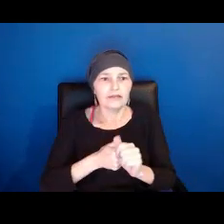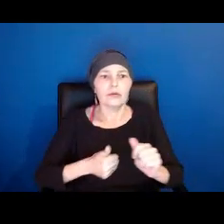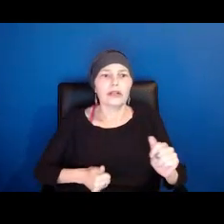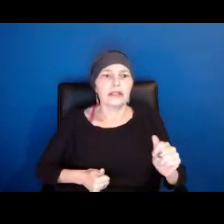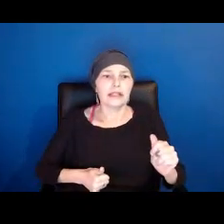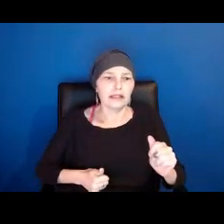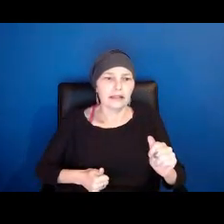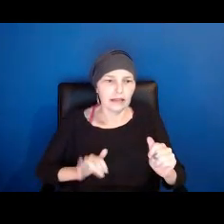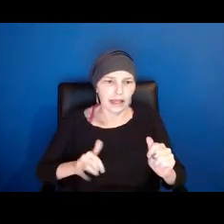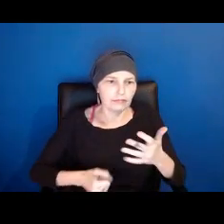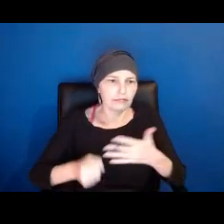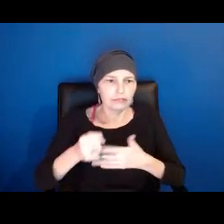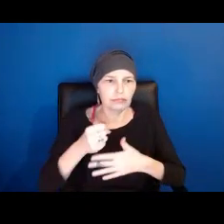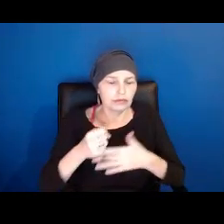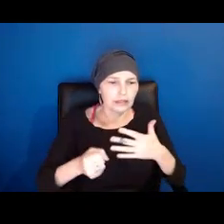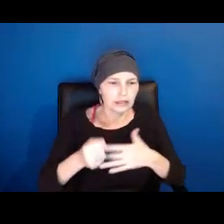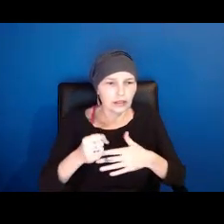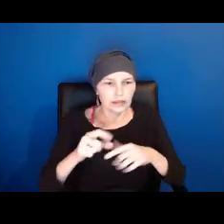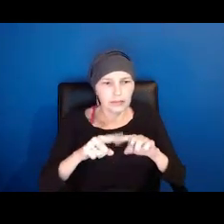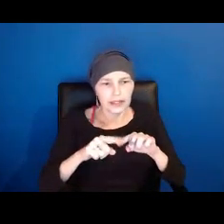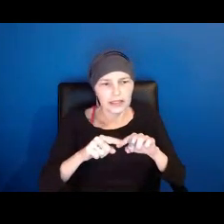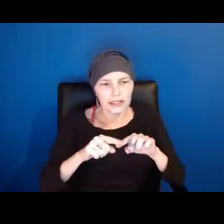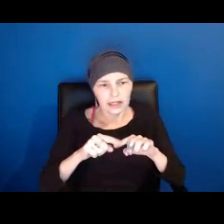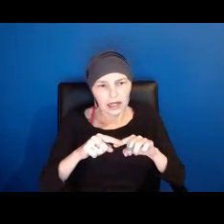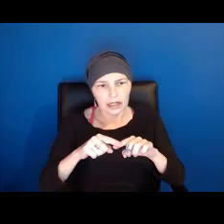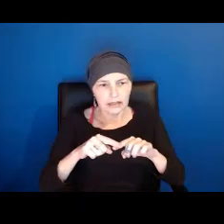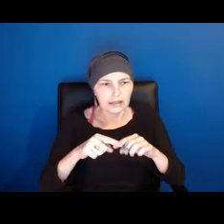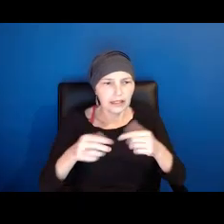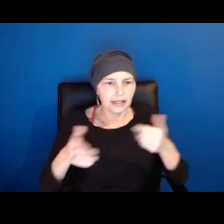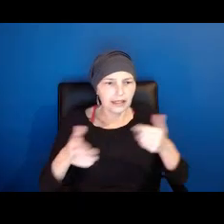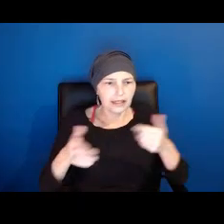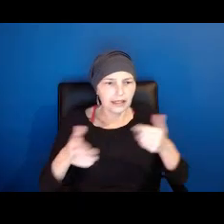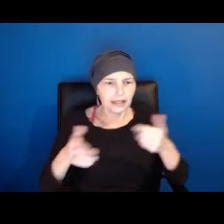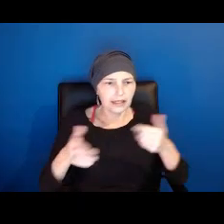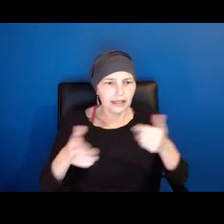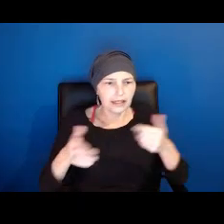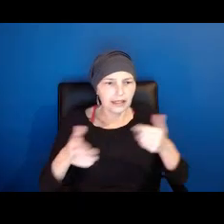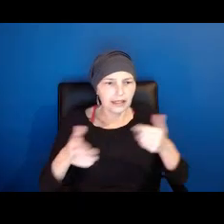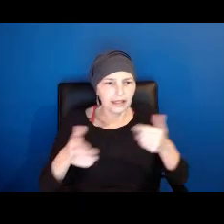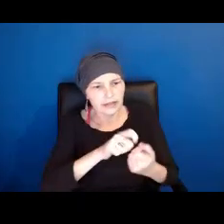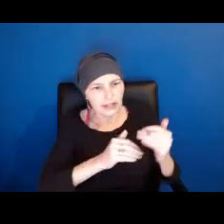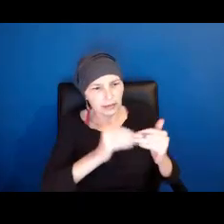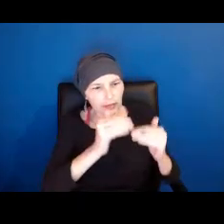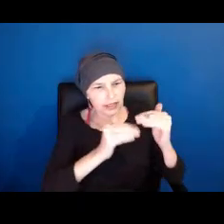census tract or neighborhood or building as part of this proceeding.